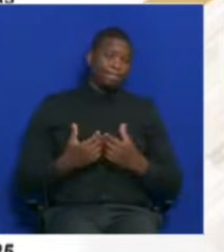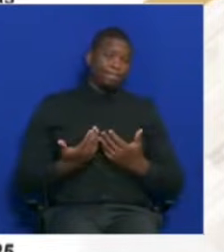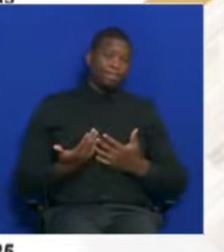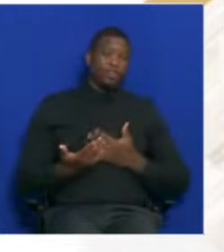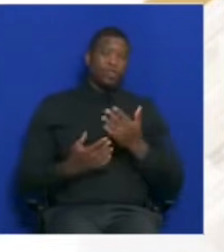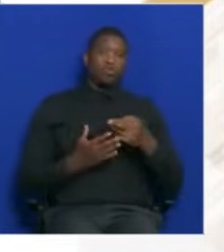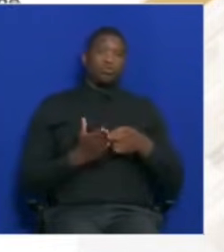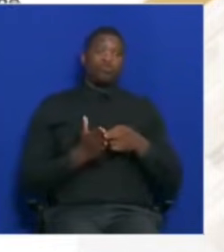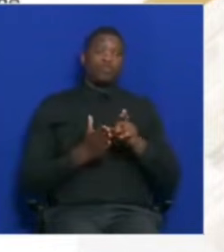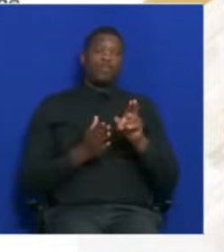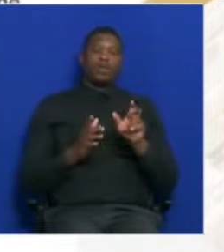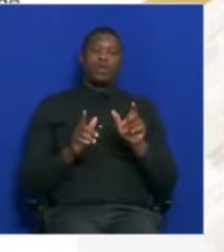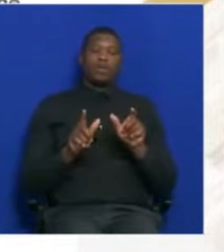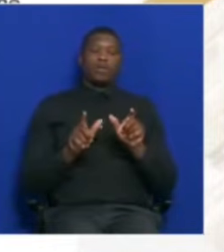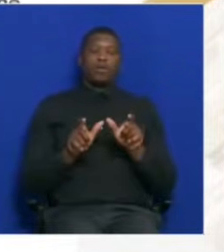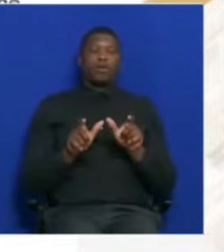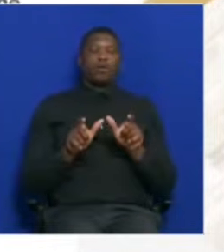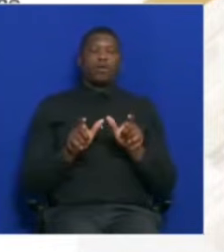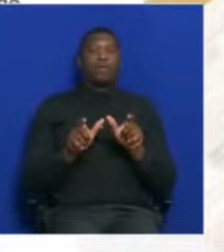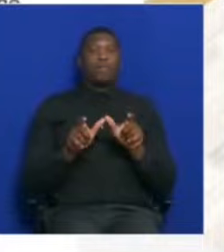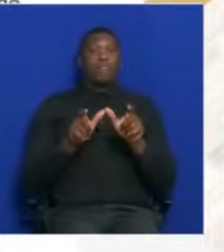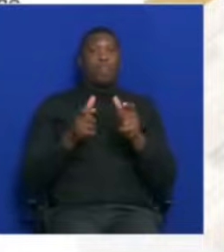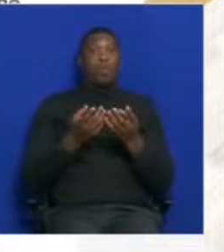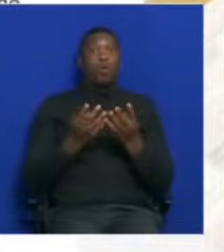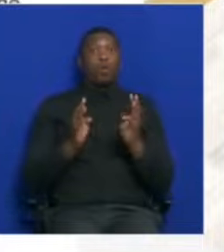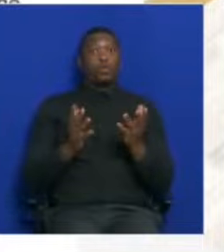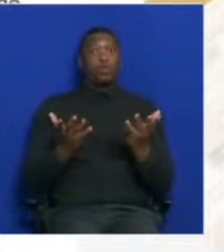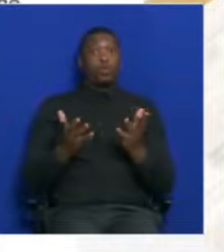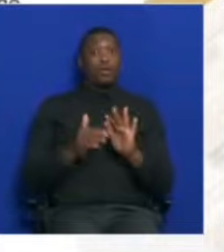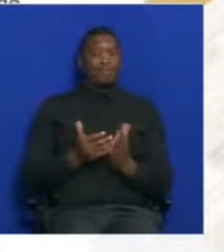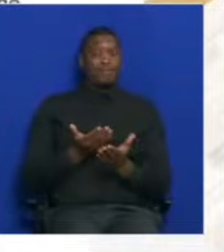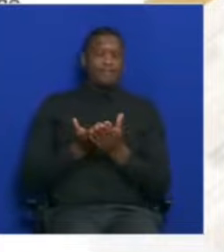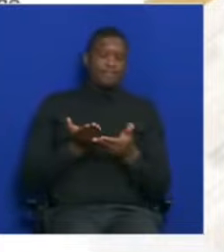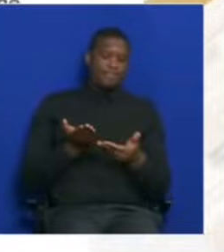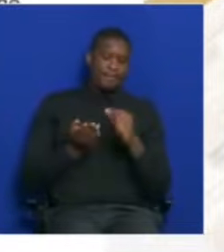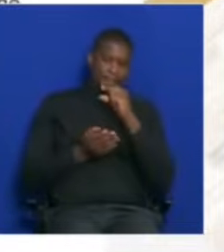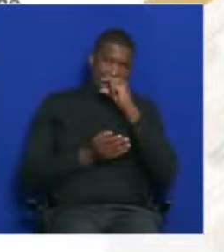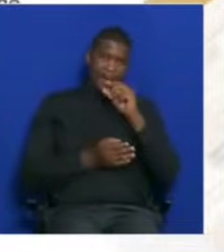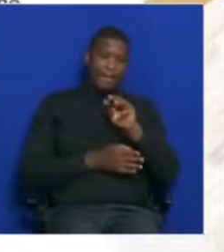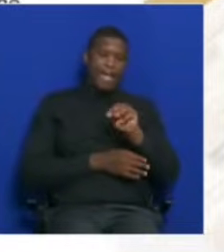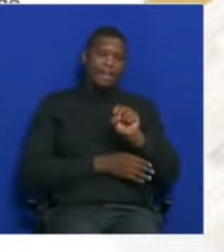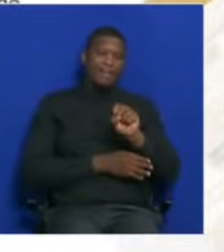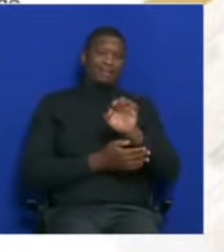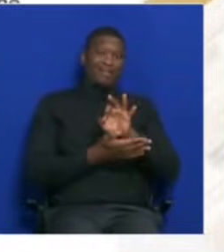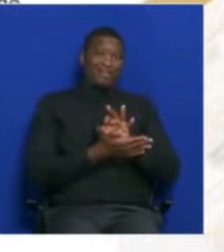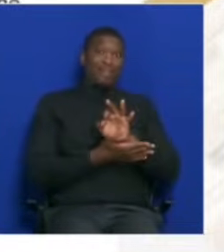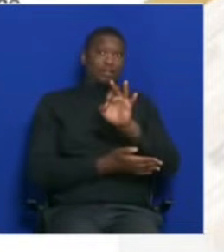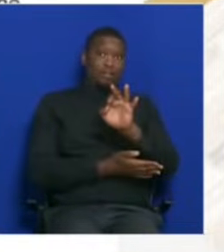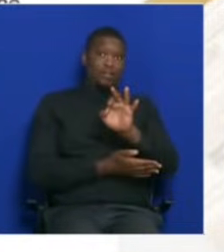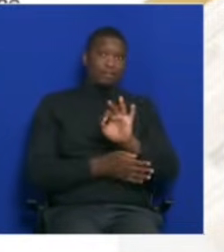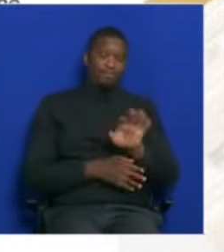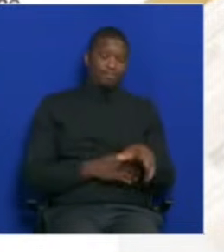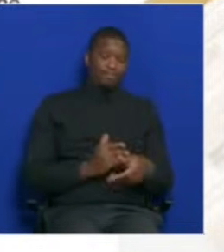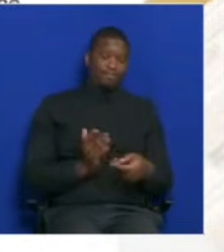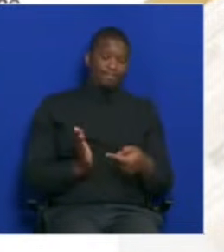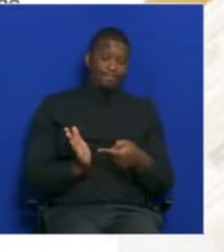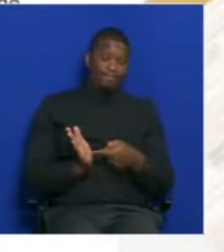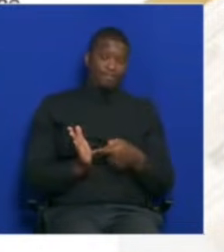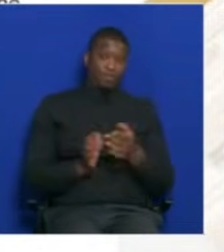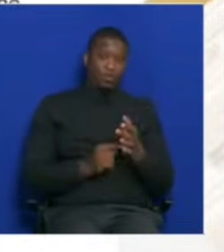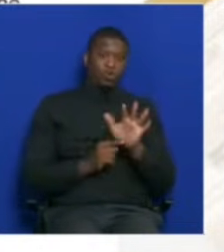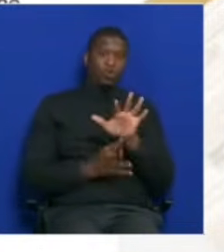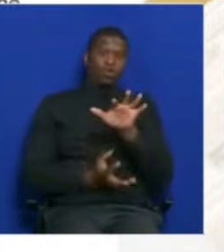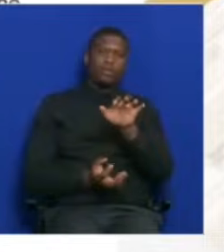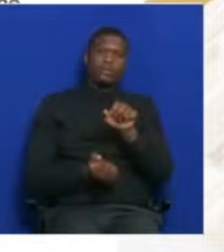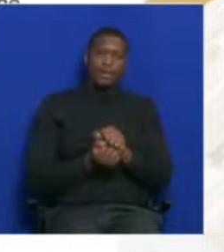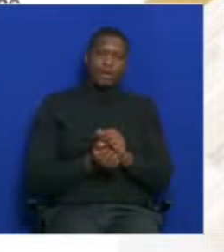infographic marked Annexure MS-13, which gives a summary of matters dealt with